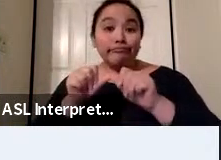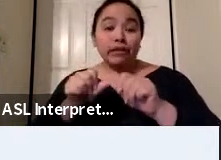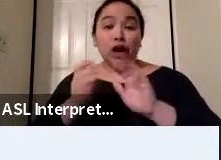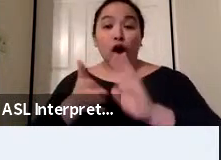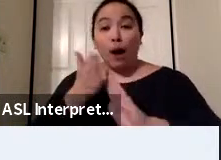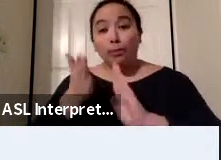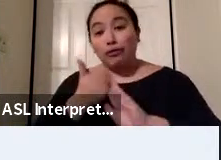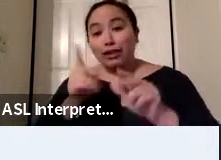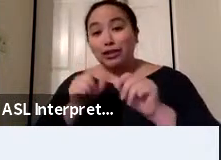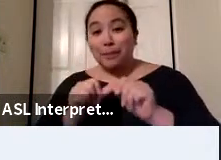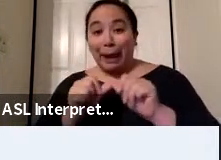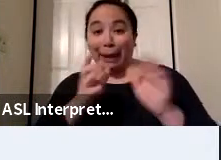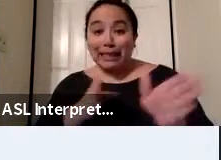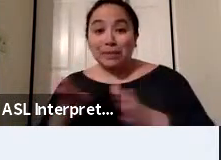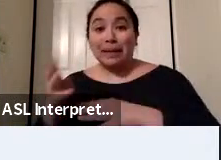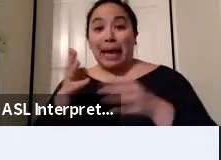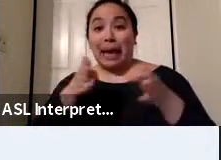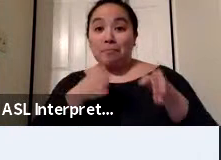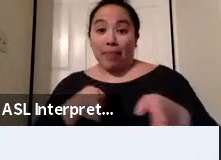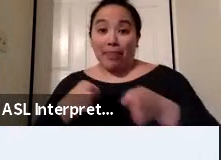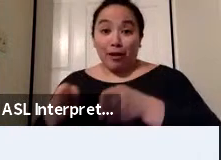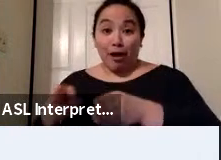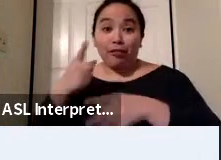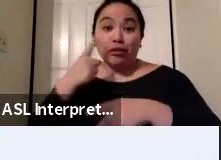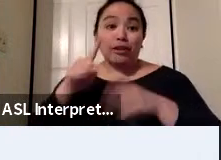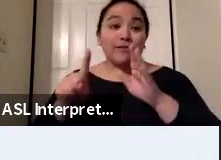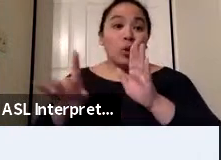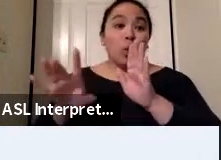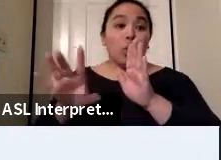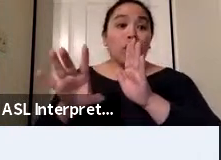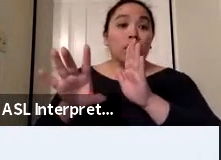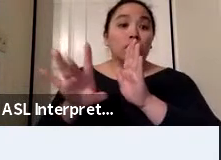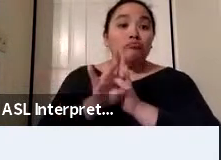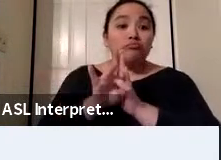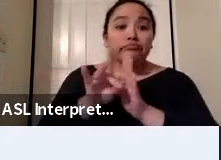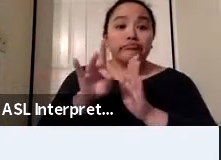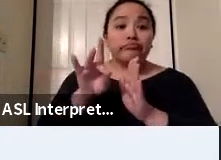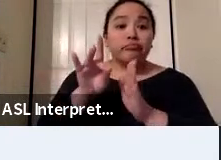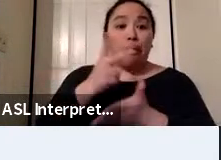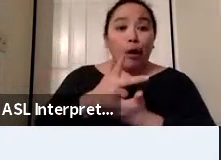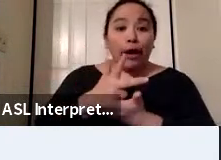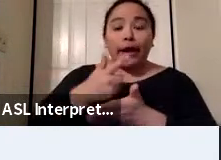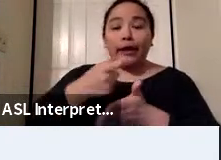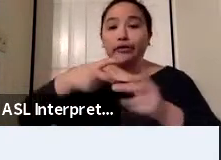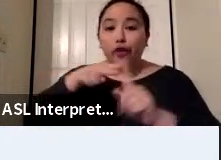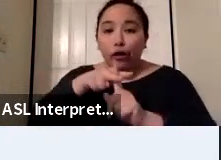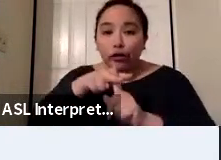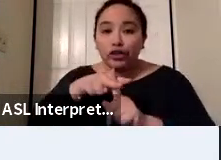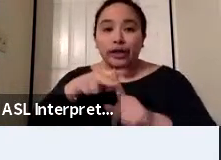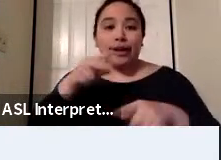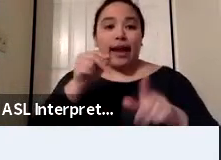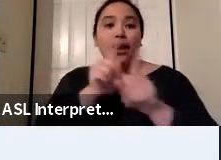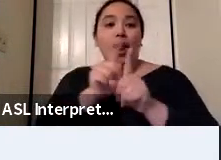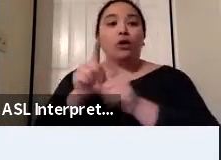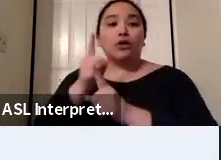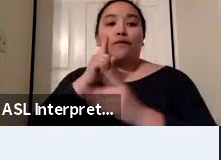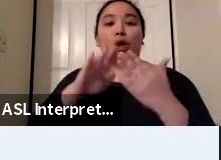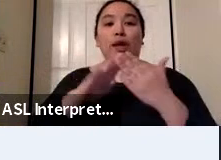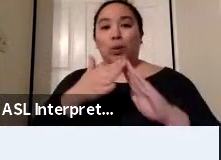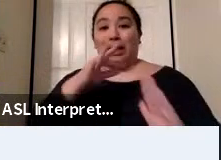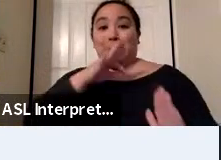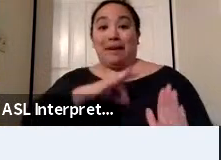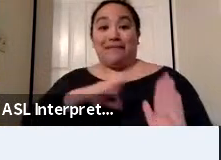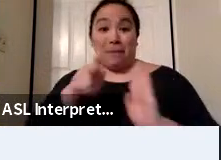plan, methodology for selecting charging and parking sites, and a community benefits